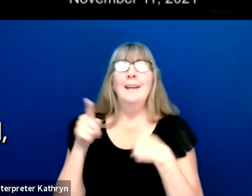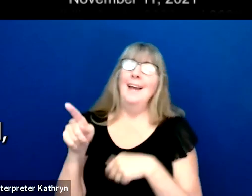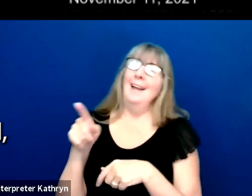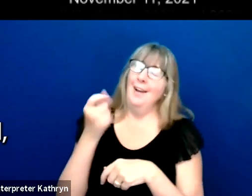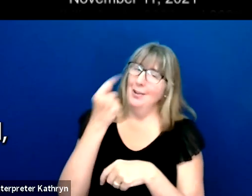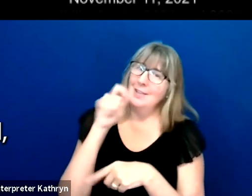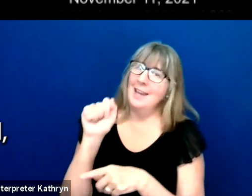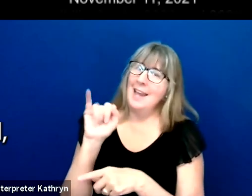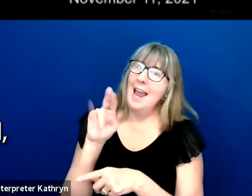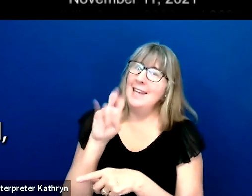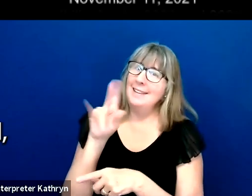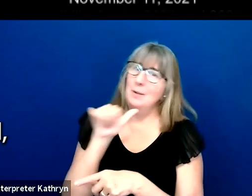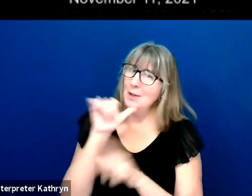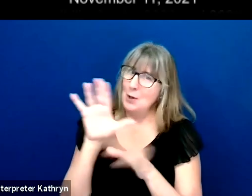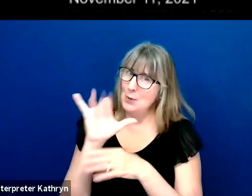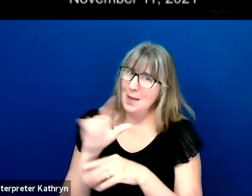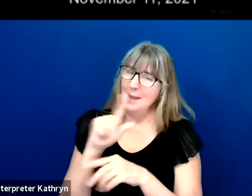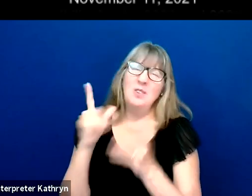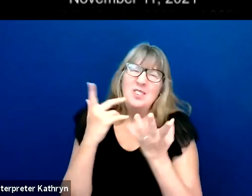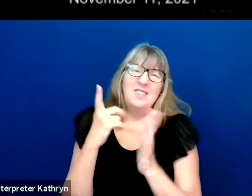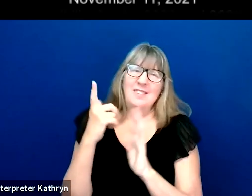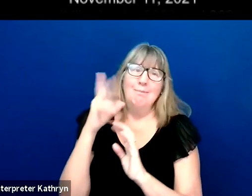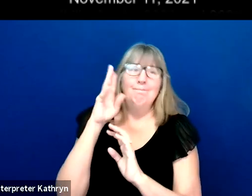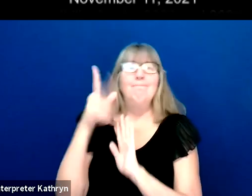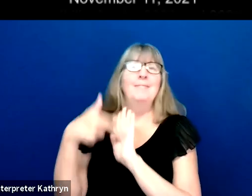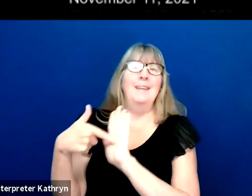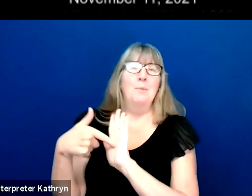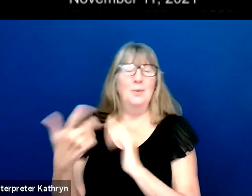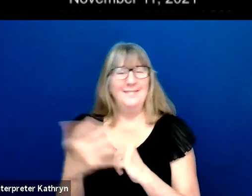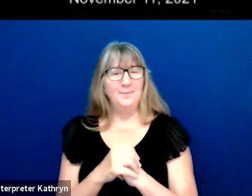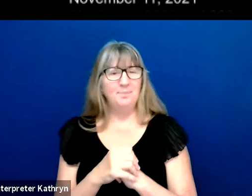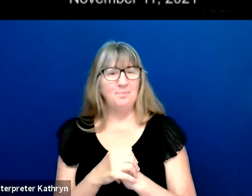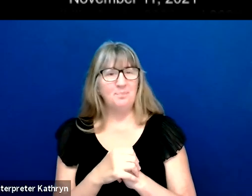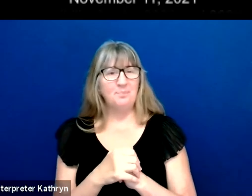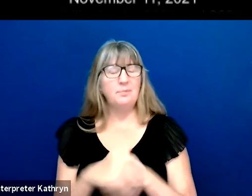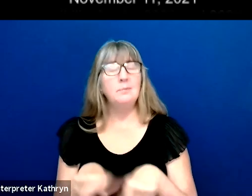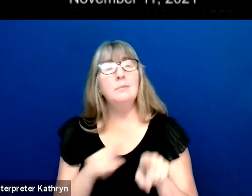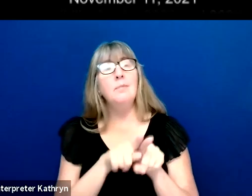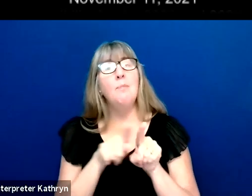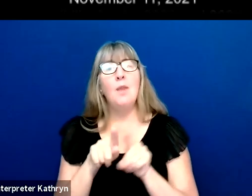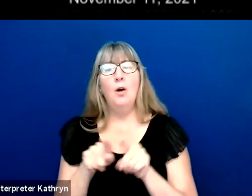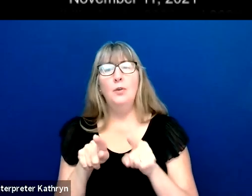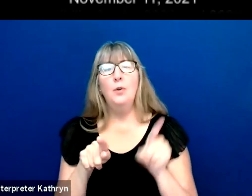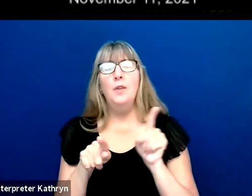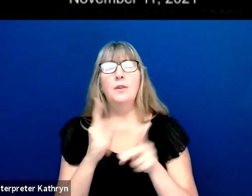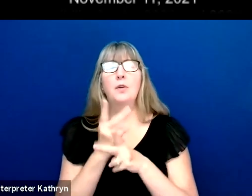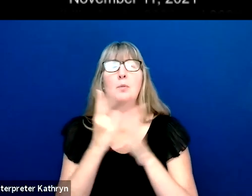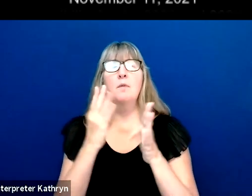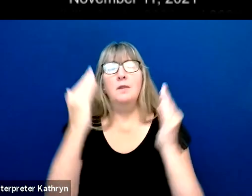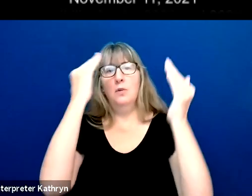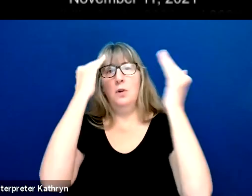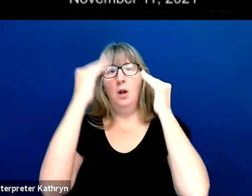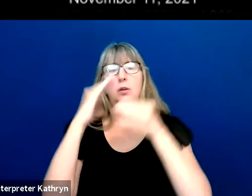work together really well, but just as an example. And so there's also sort of the supervisor knowledge around